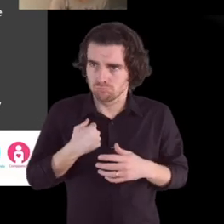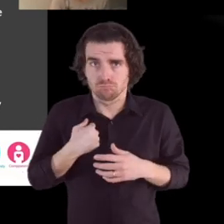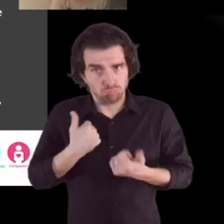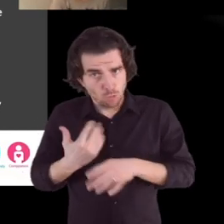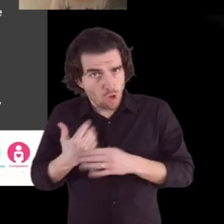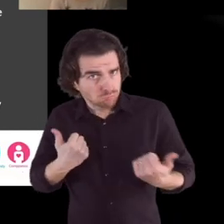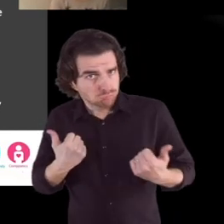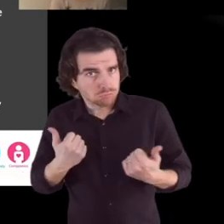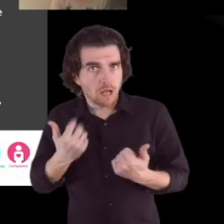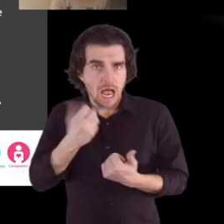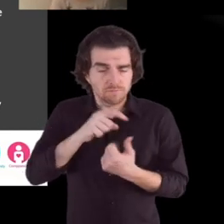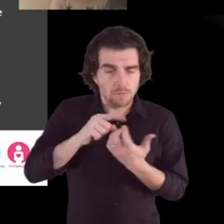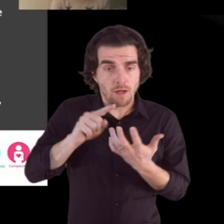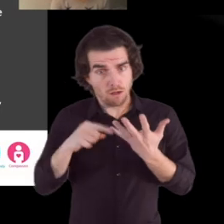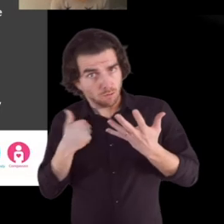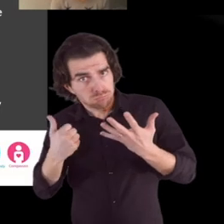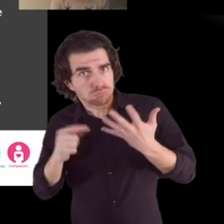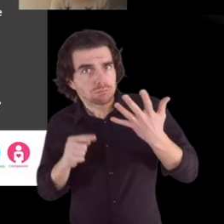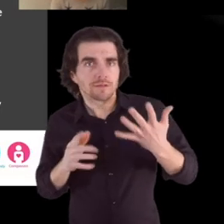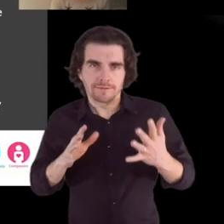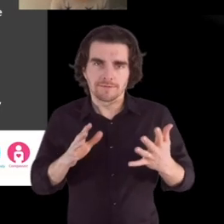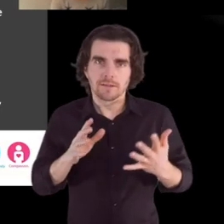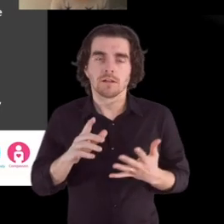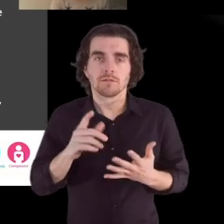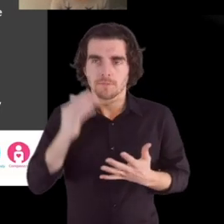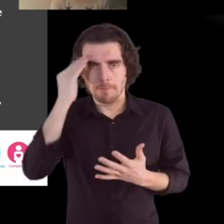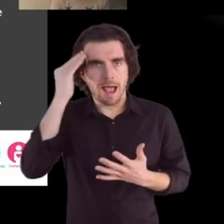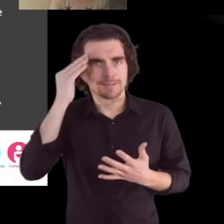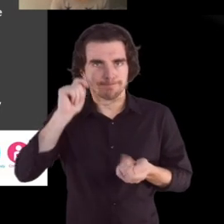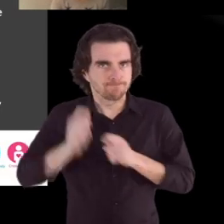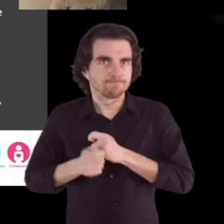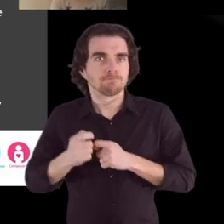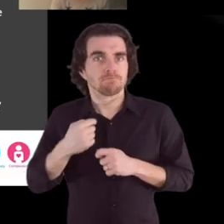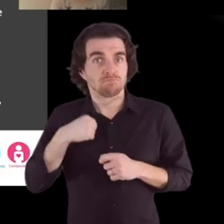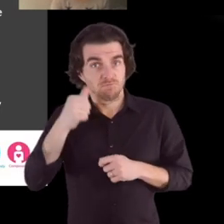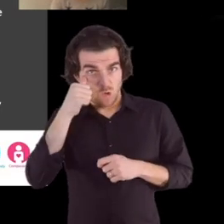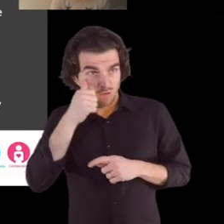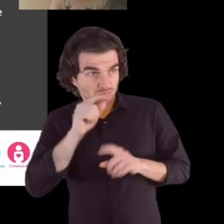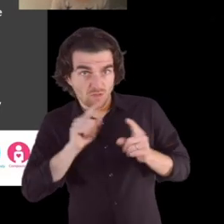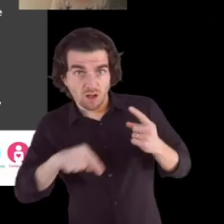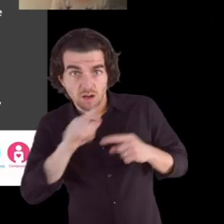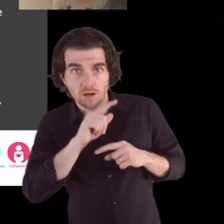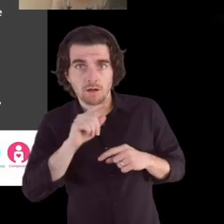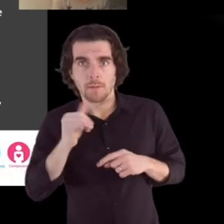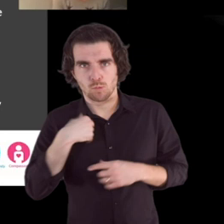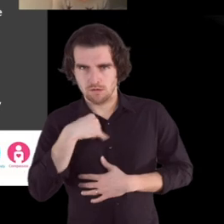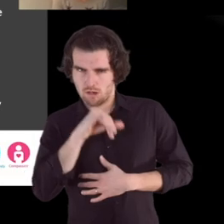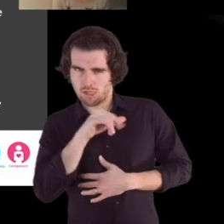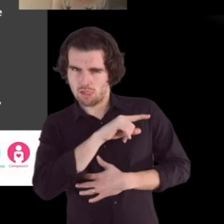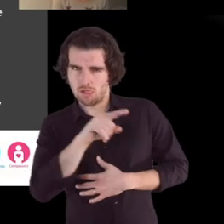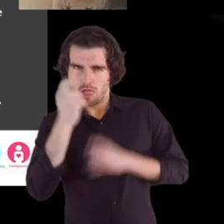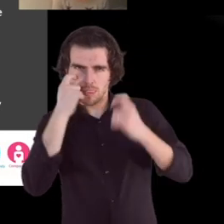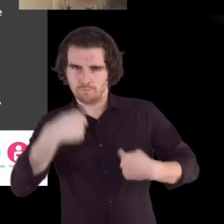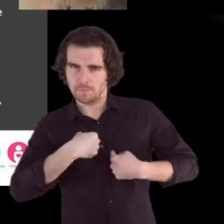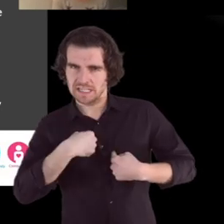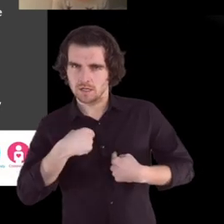job. Mind reading is another one. And we do this all the time. It's assuming that we know what other people are thinking. And